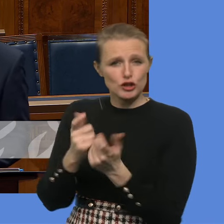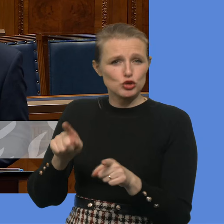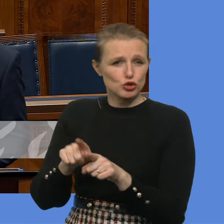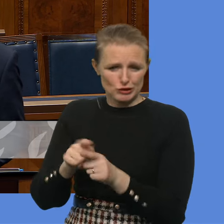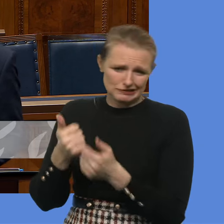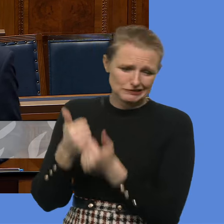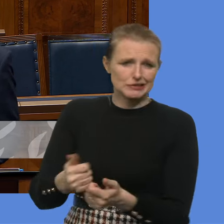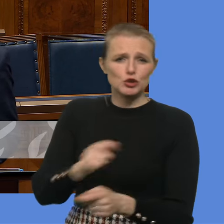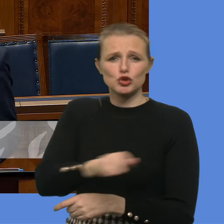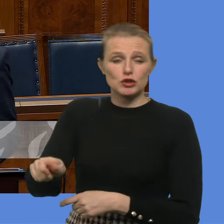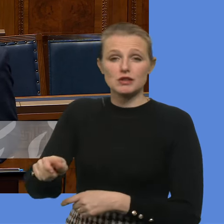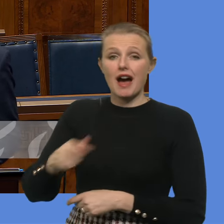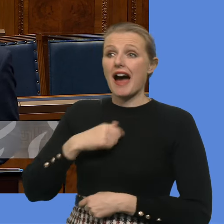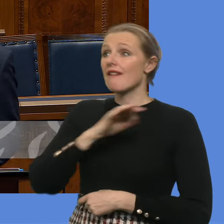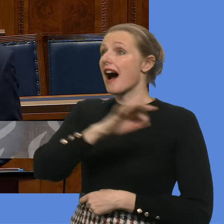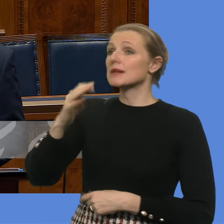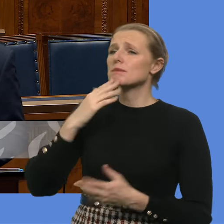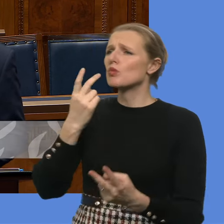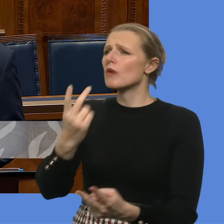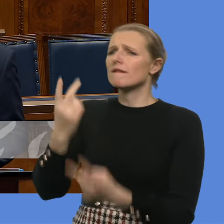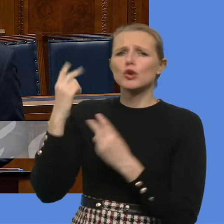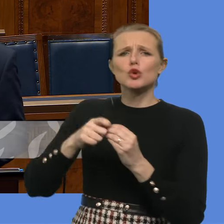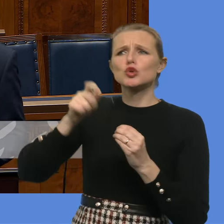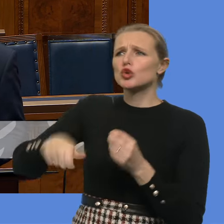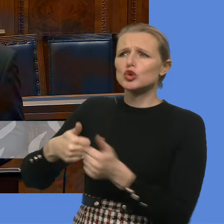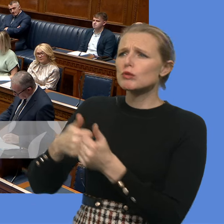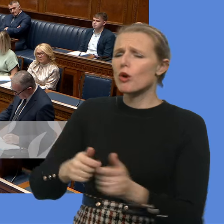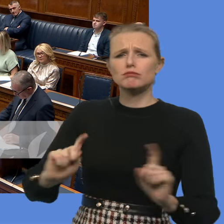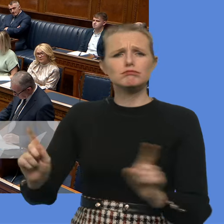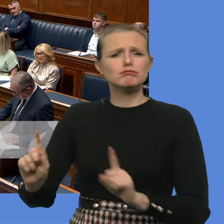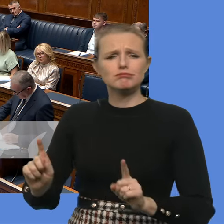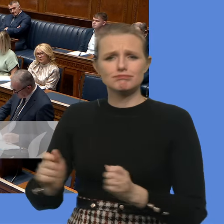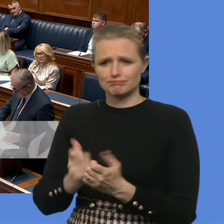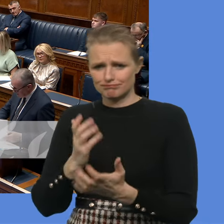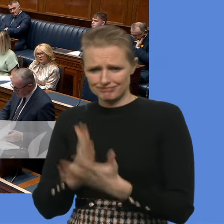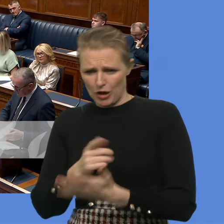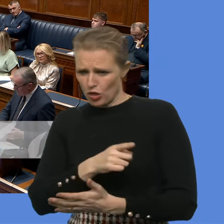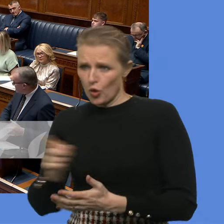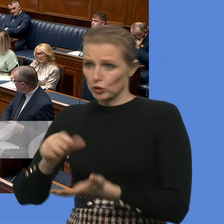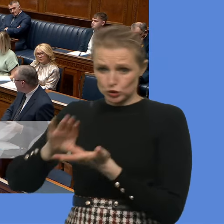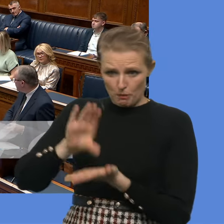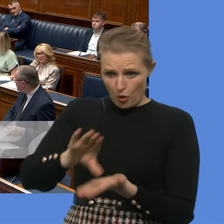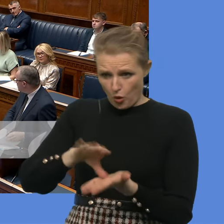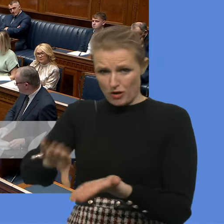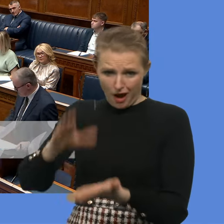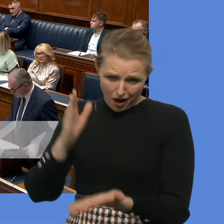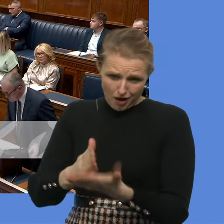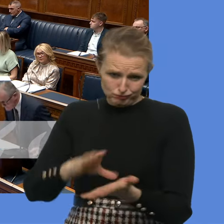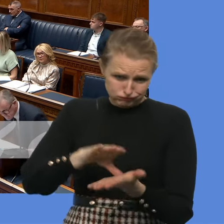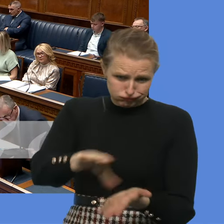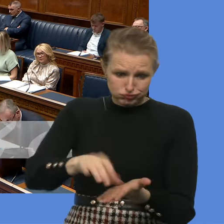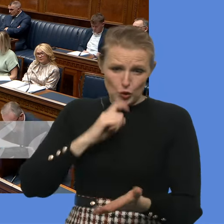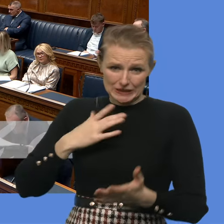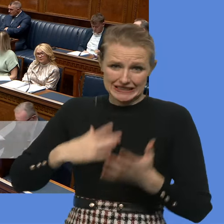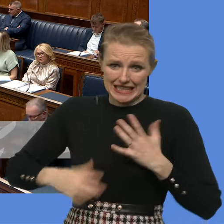for a review of student support within further education to ensure support measures are being targeted as well as possible on the basis of need. Mr.